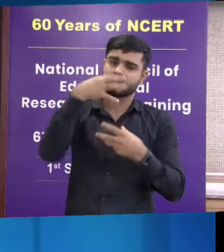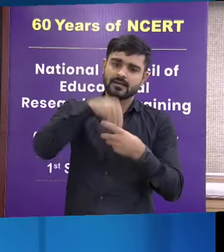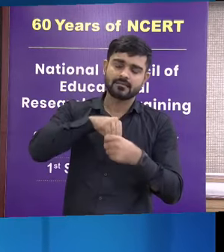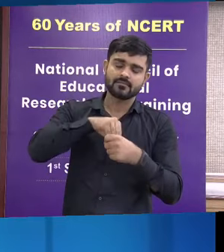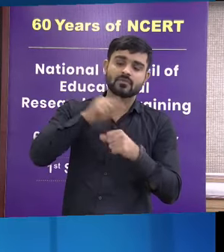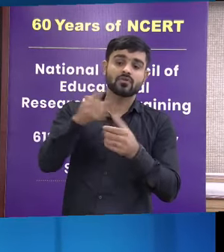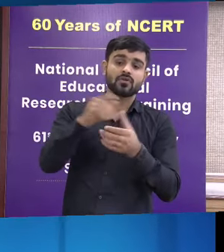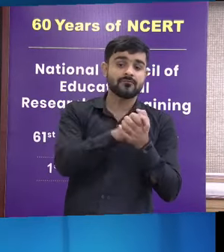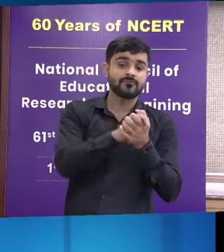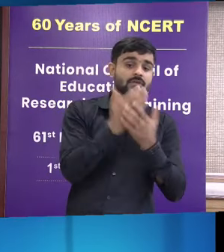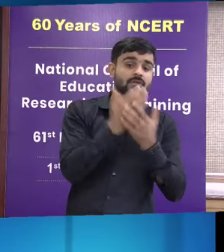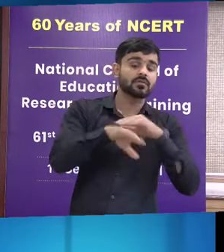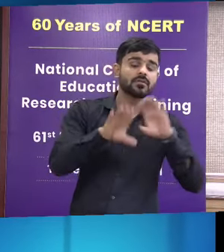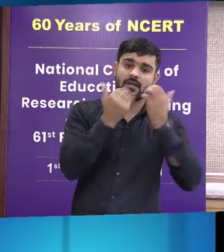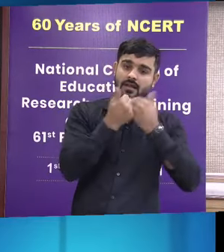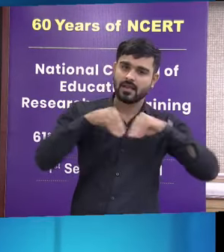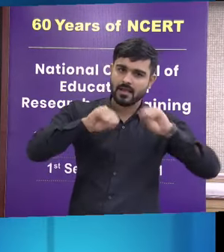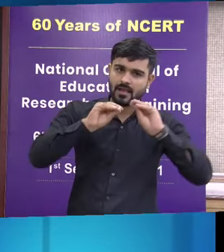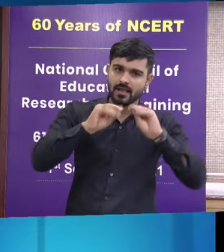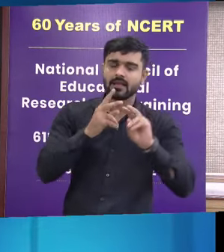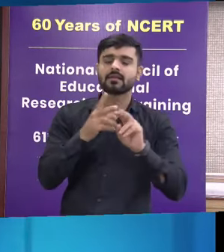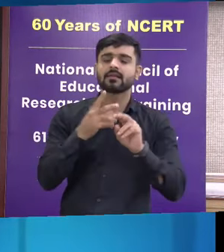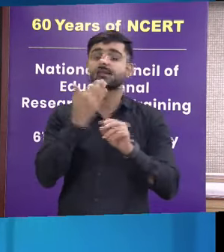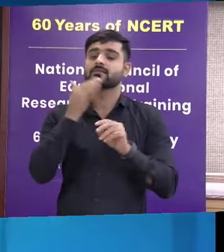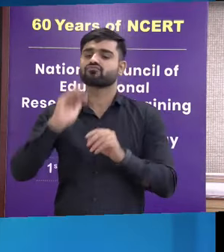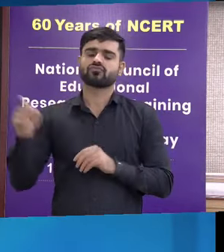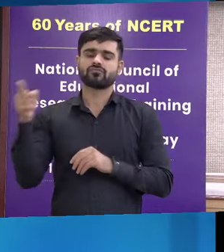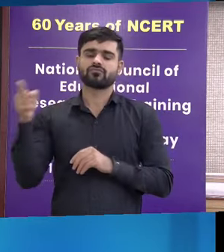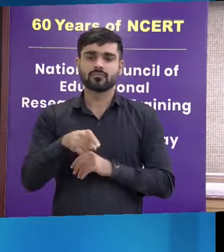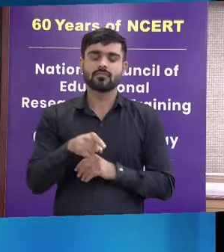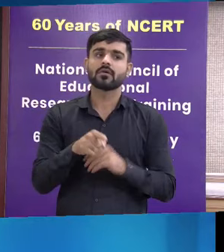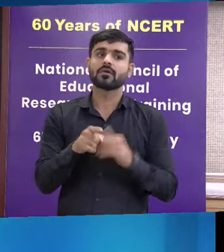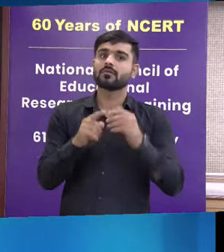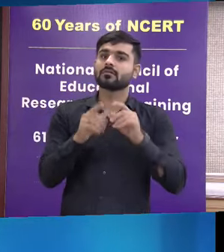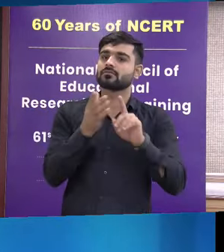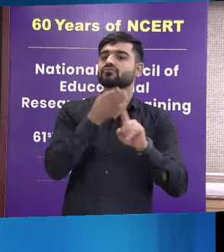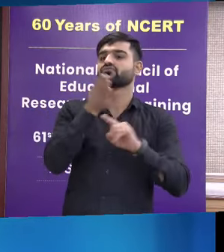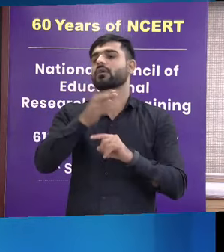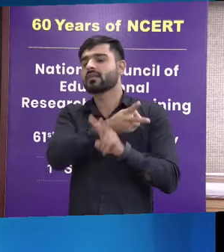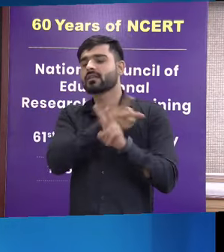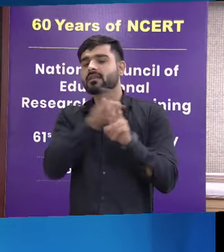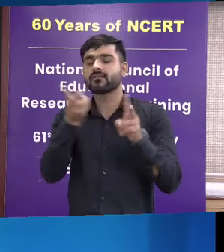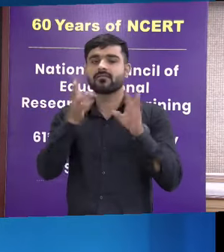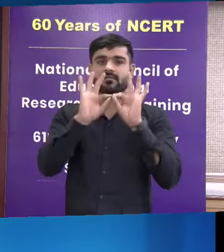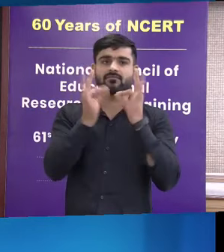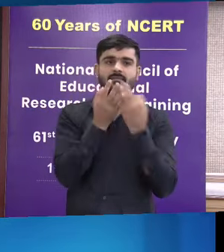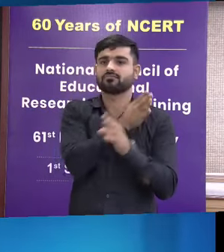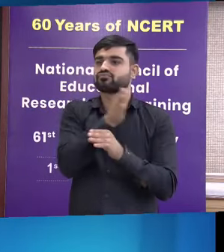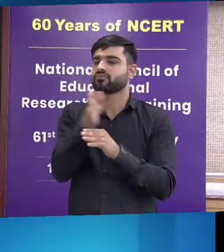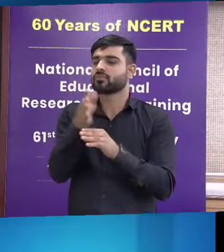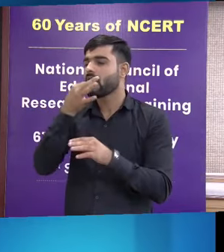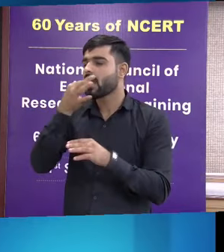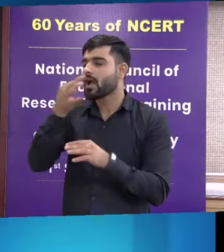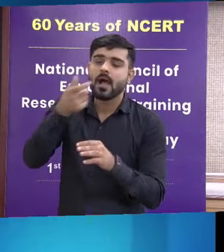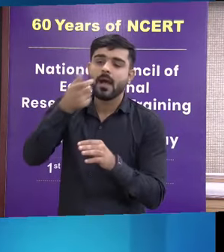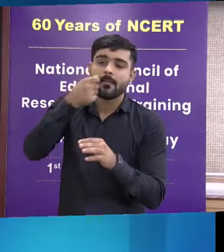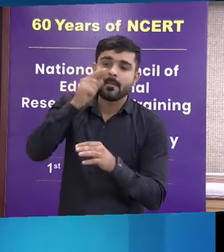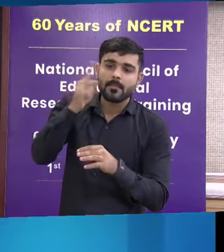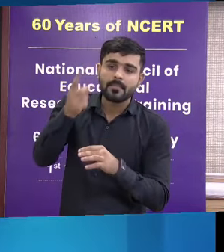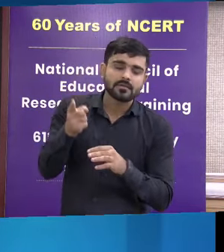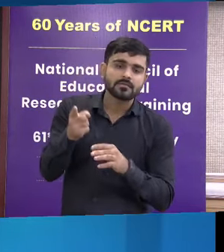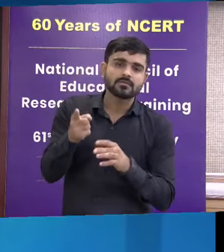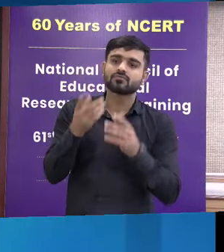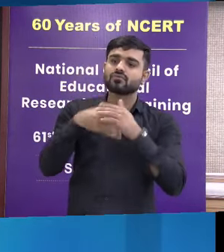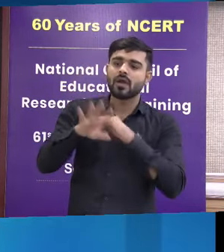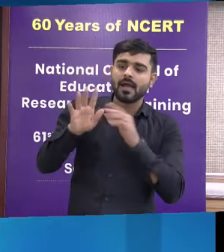your colleagues in the class. So the boy came, three boys go to different families and ask to their parent how